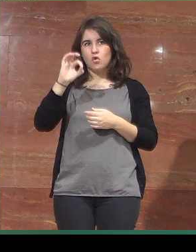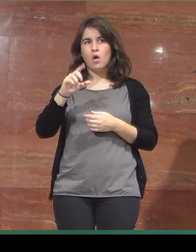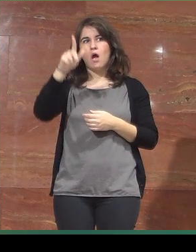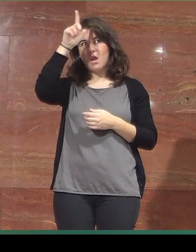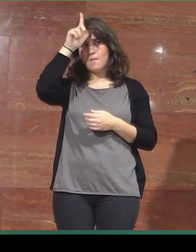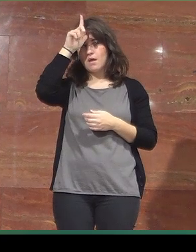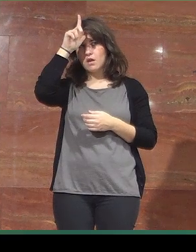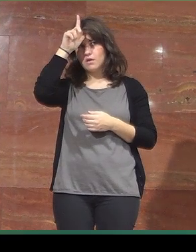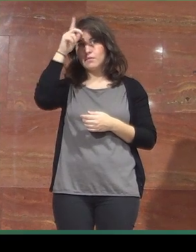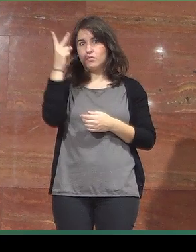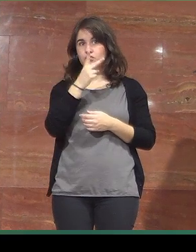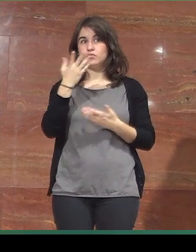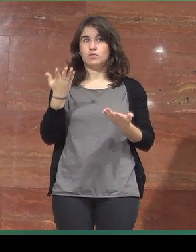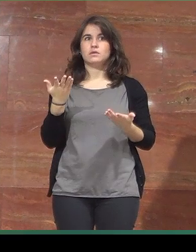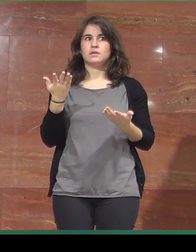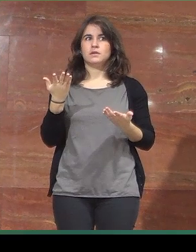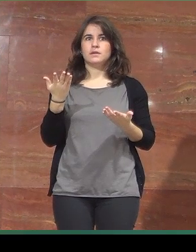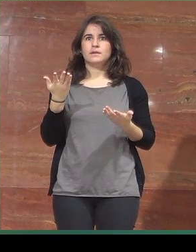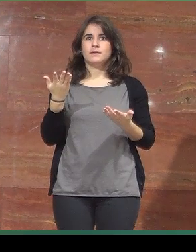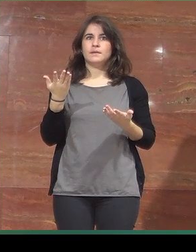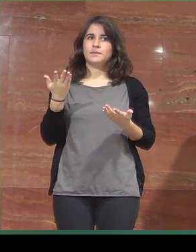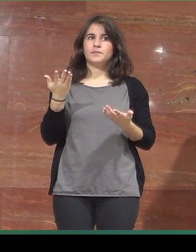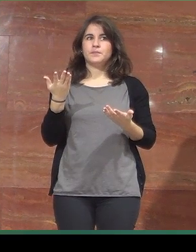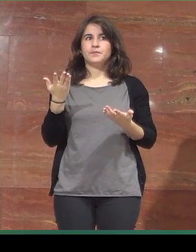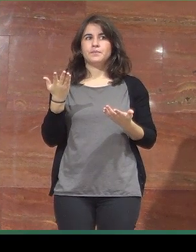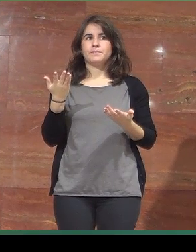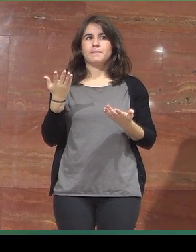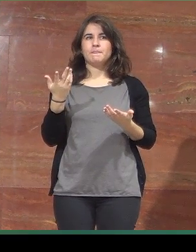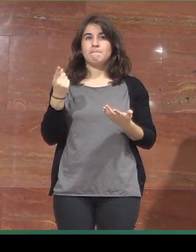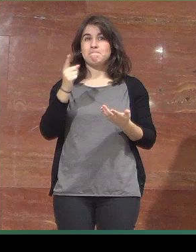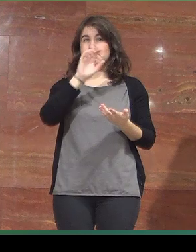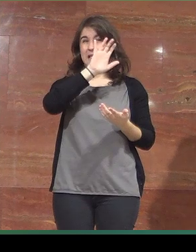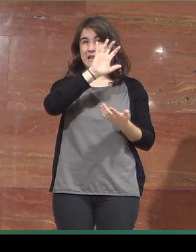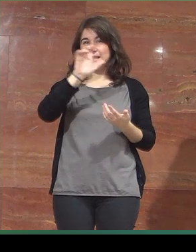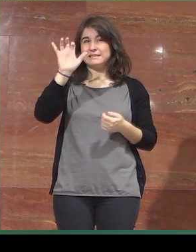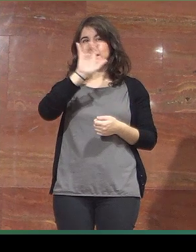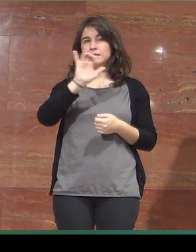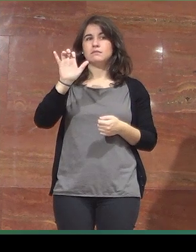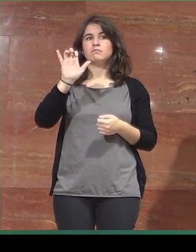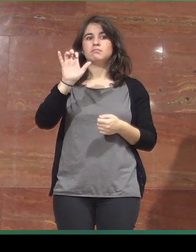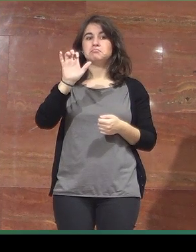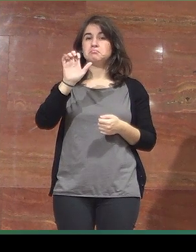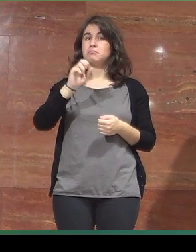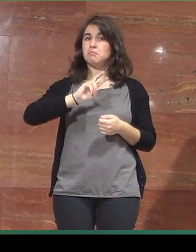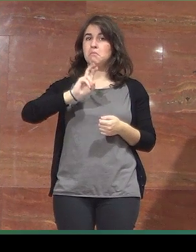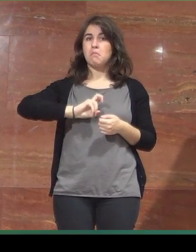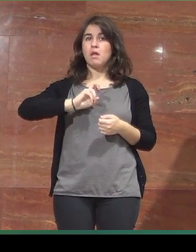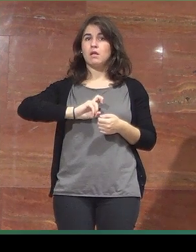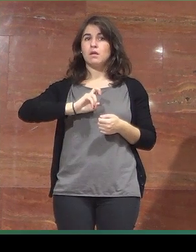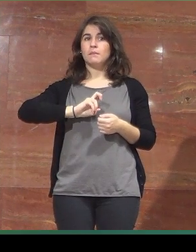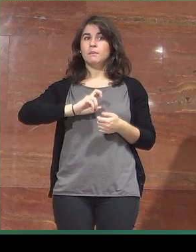European element, but is not the right one for England. So it's also this idea to say we have to find